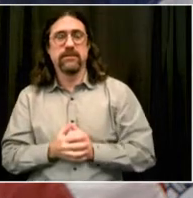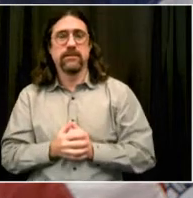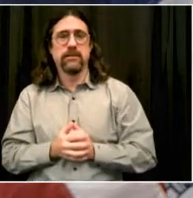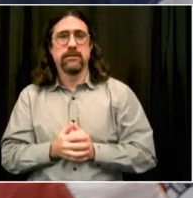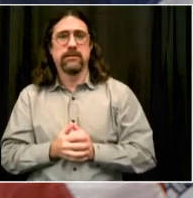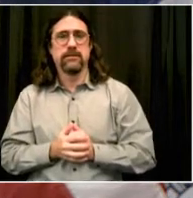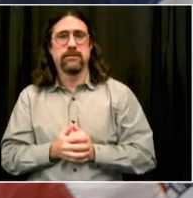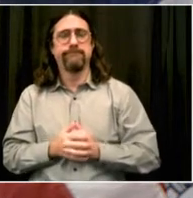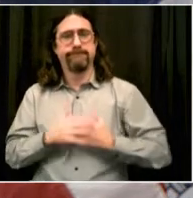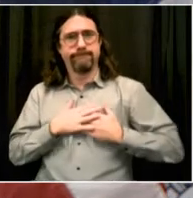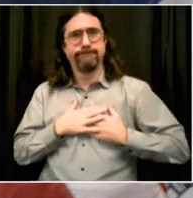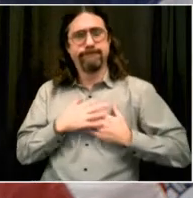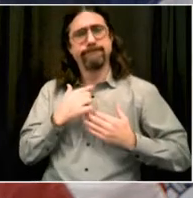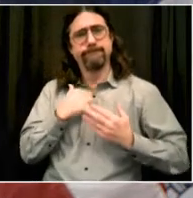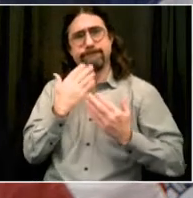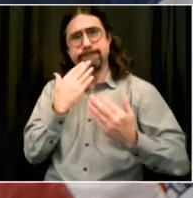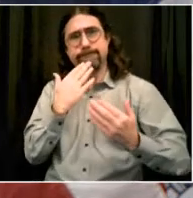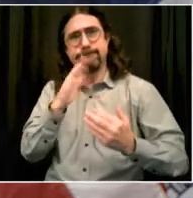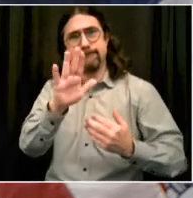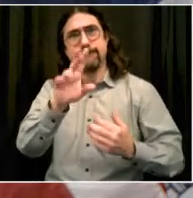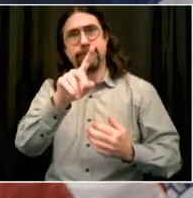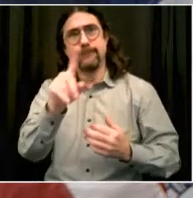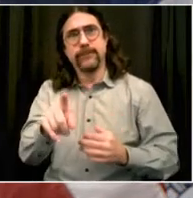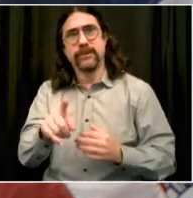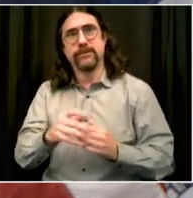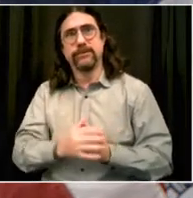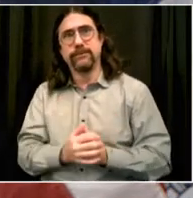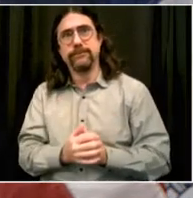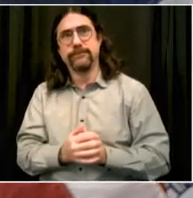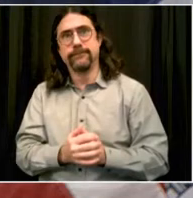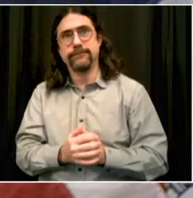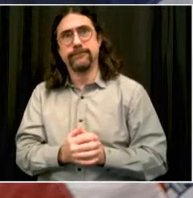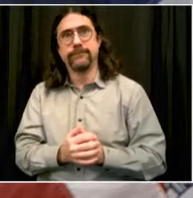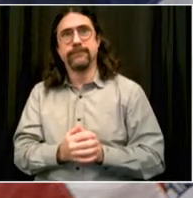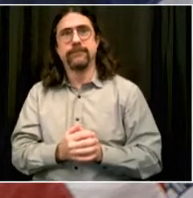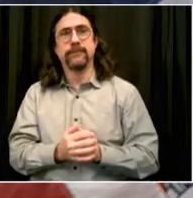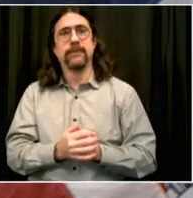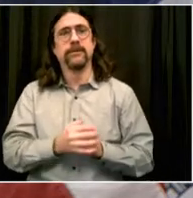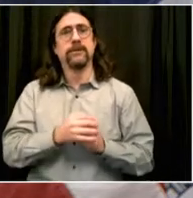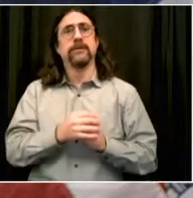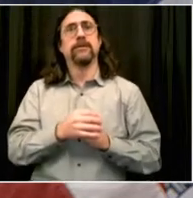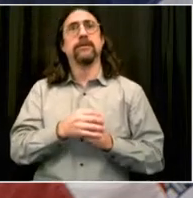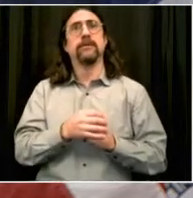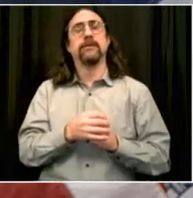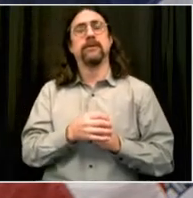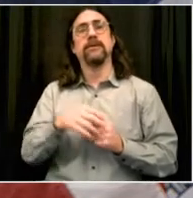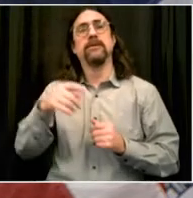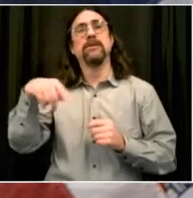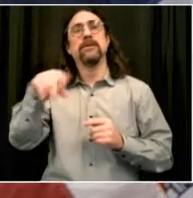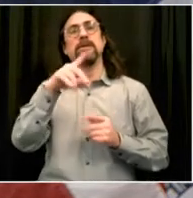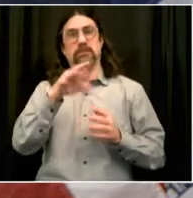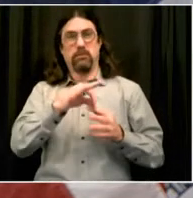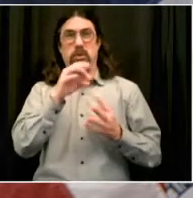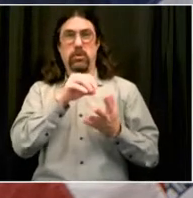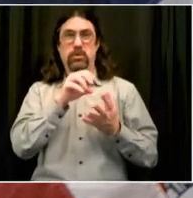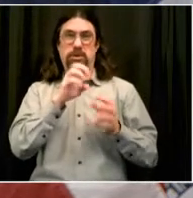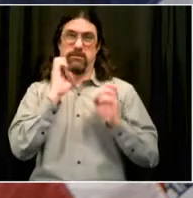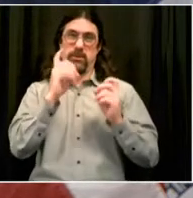pandemic. By the same token, the pandemic has really thrown off our ability to provide the services the way we normally